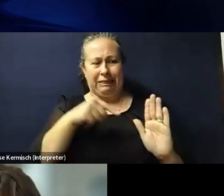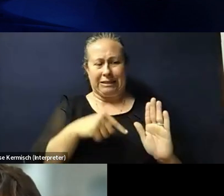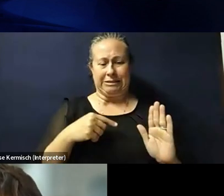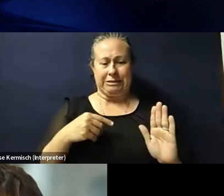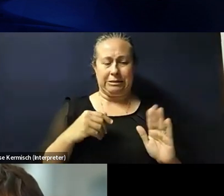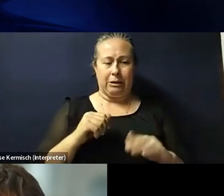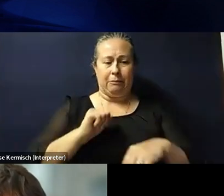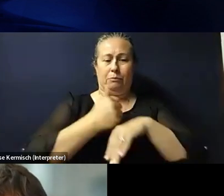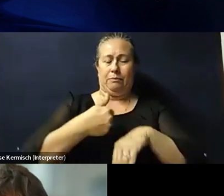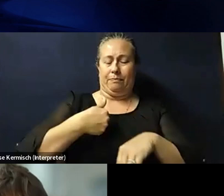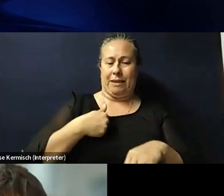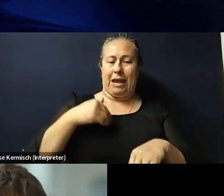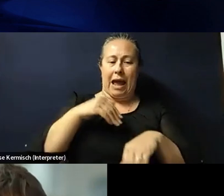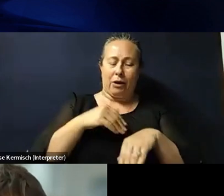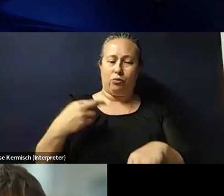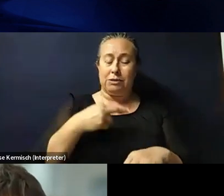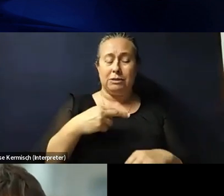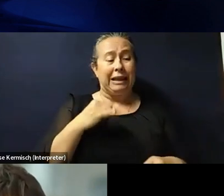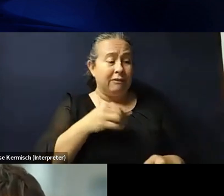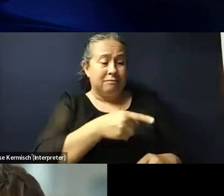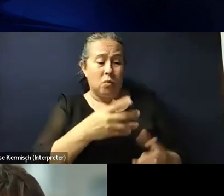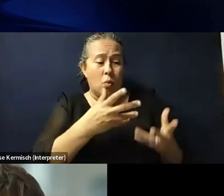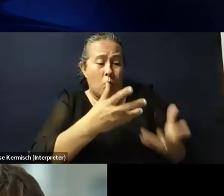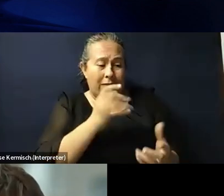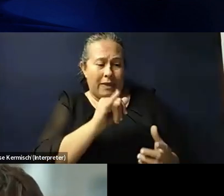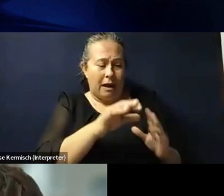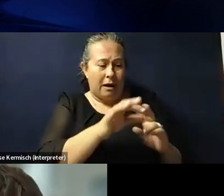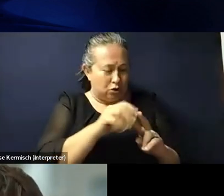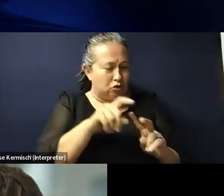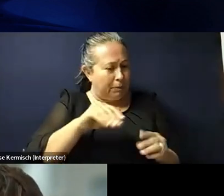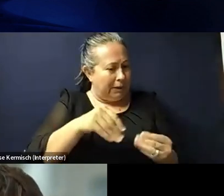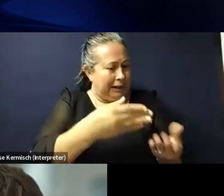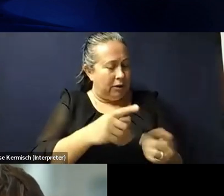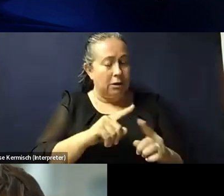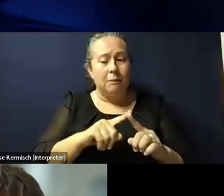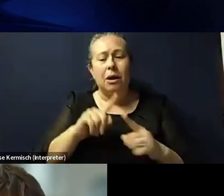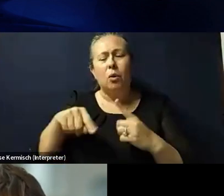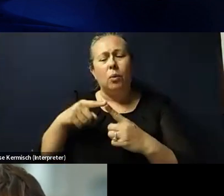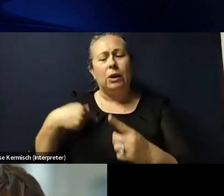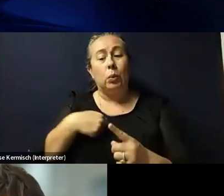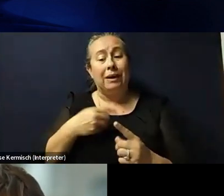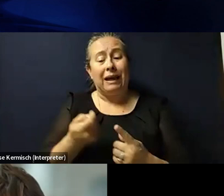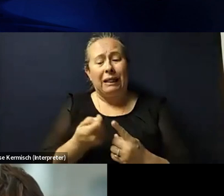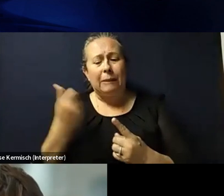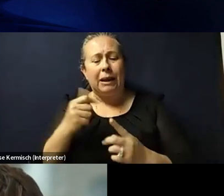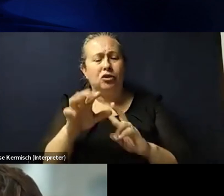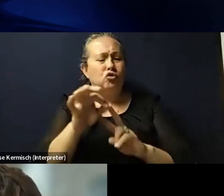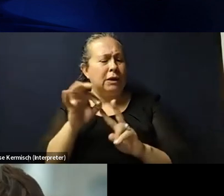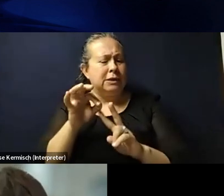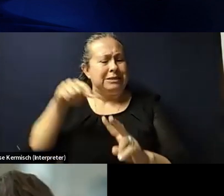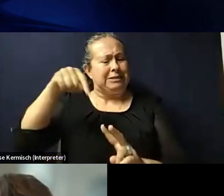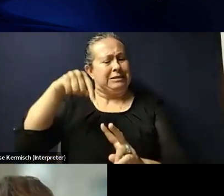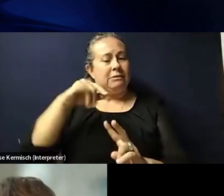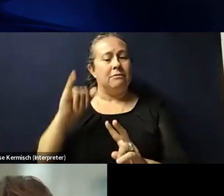I think they want that option. It should be given to them. But when we eliminate choice, I think that's when the